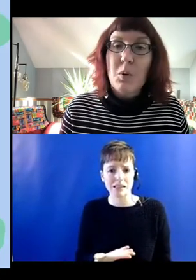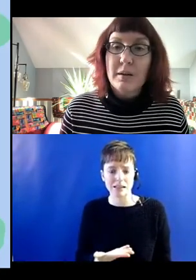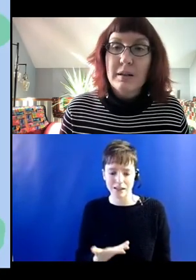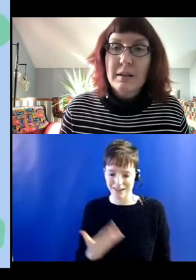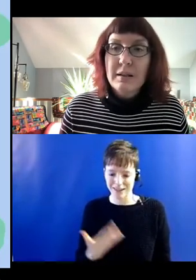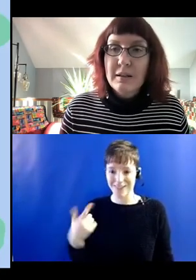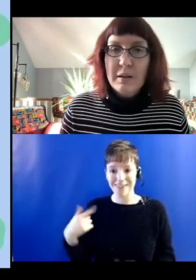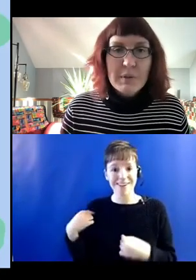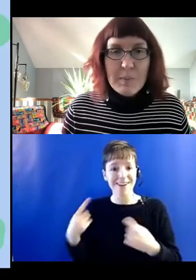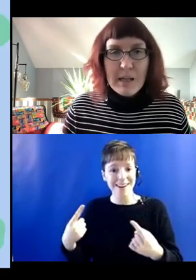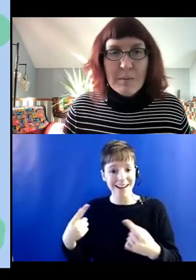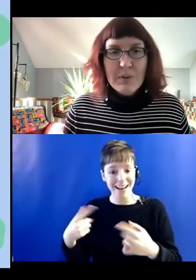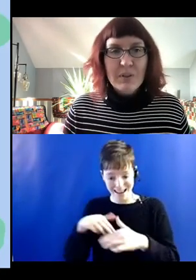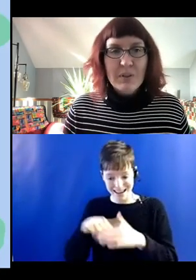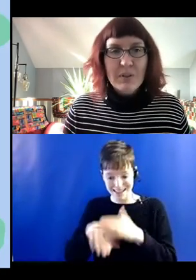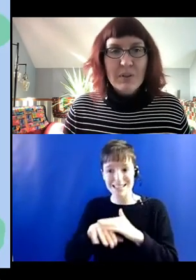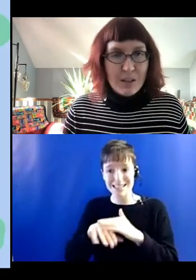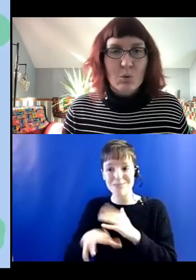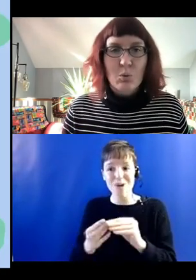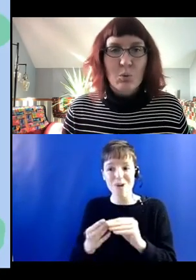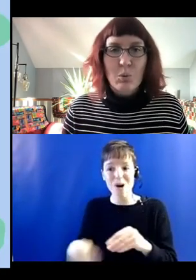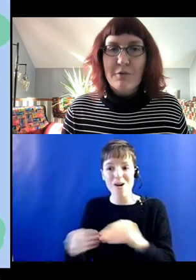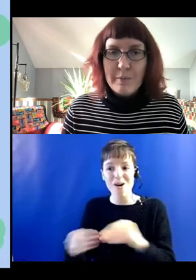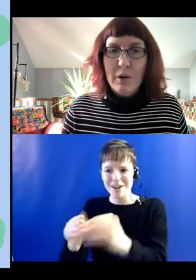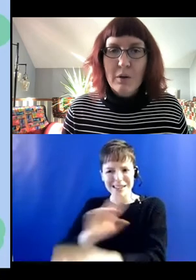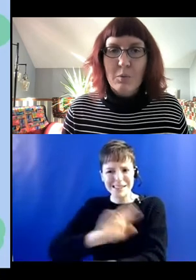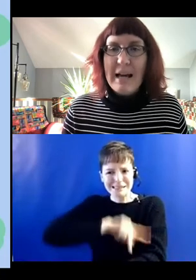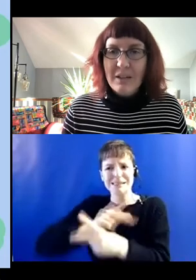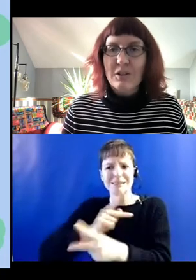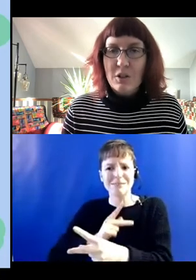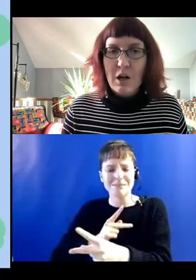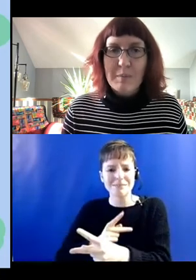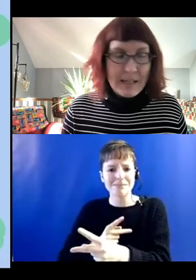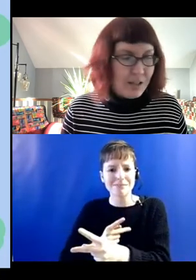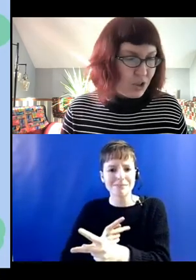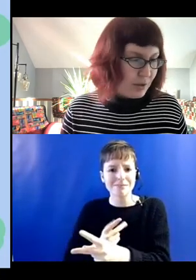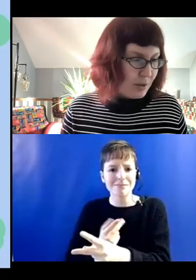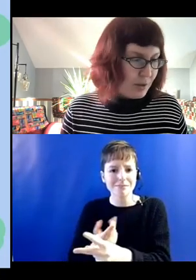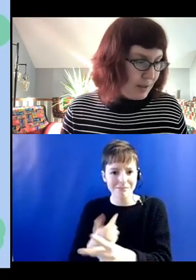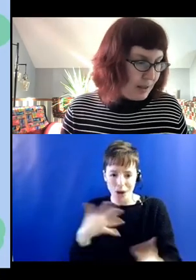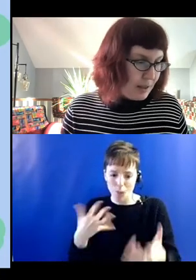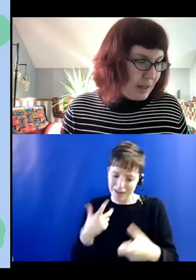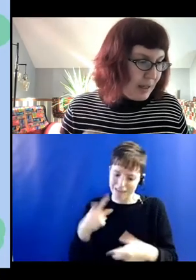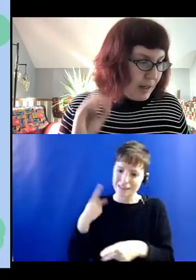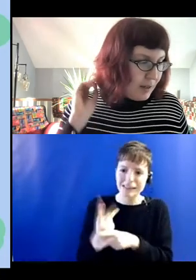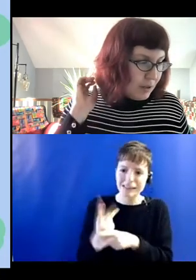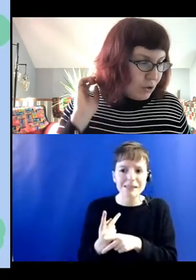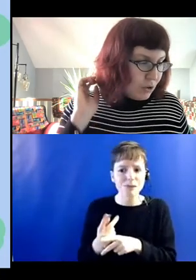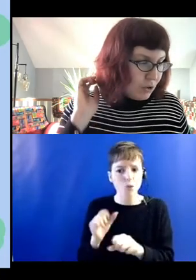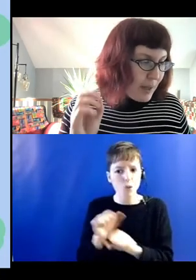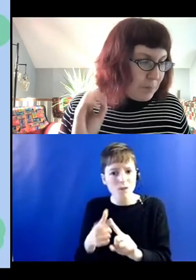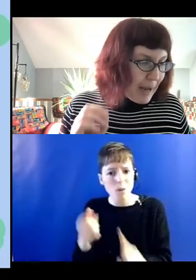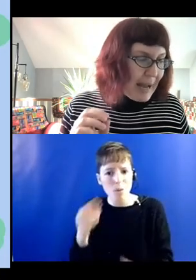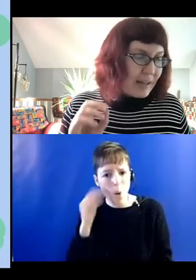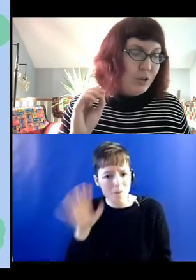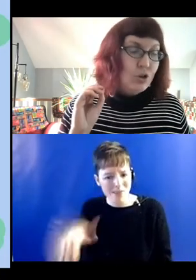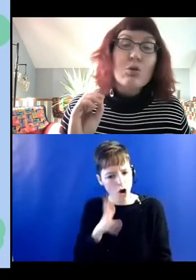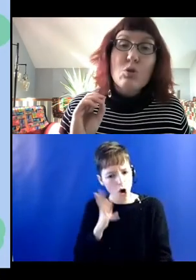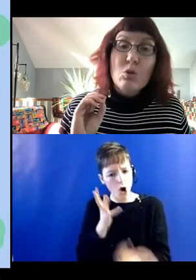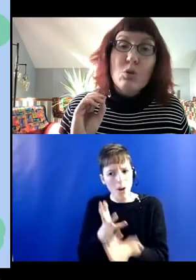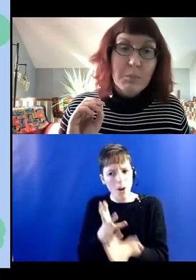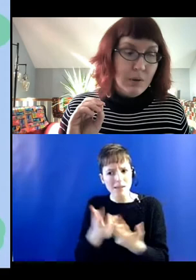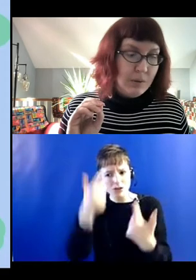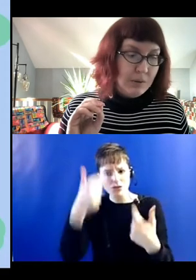has been won. I want to be able to continue working from home as an accommodation. Going back